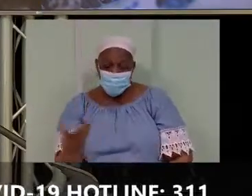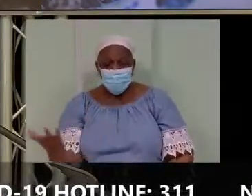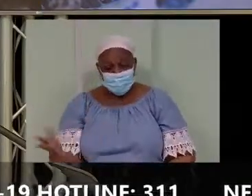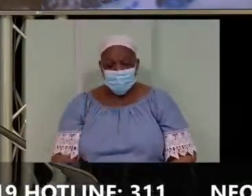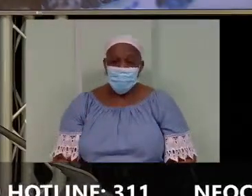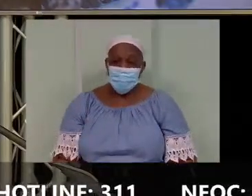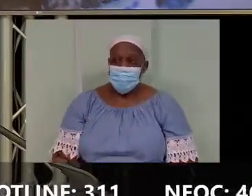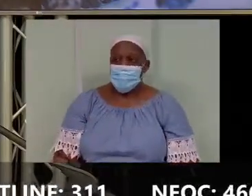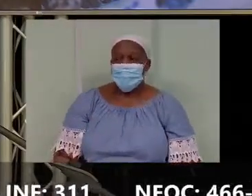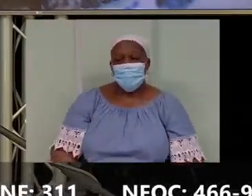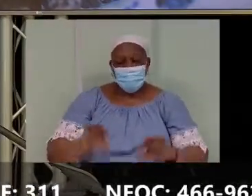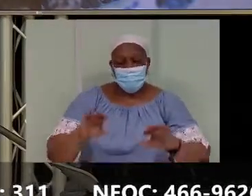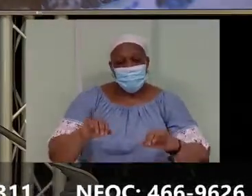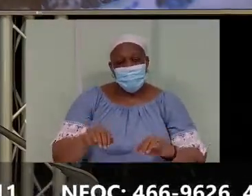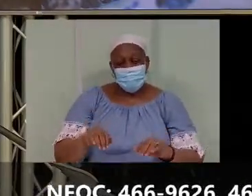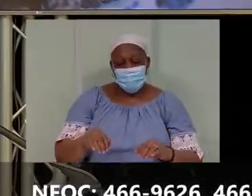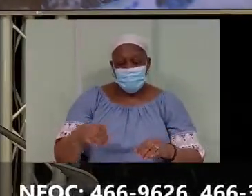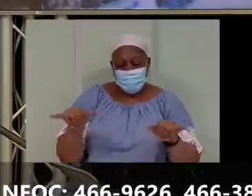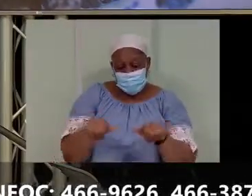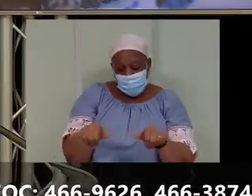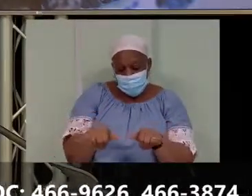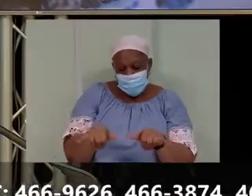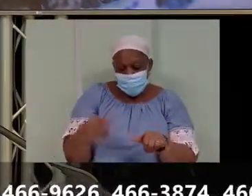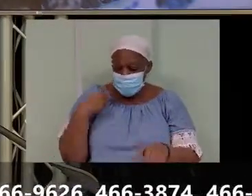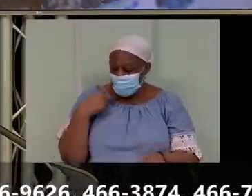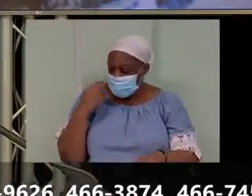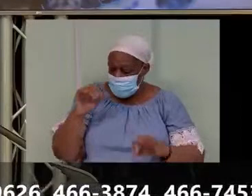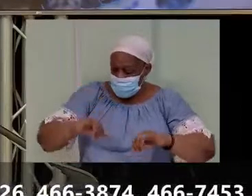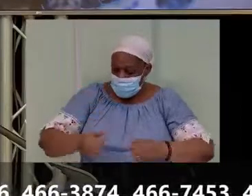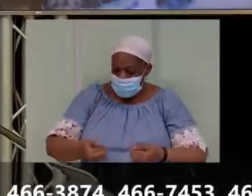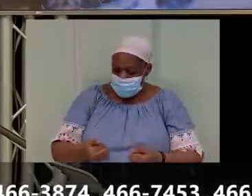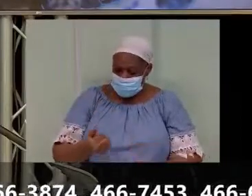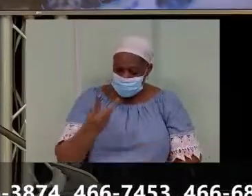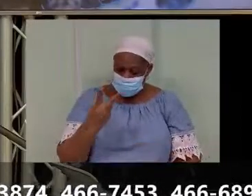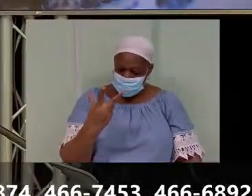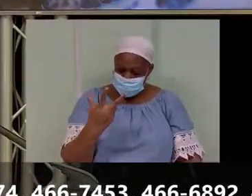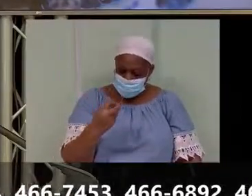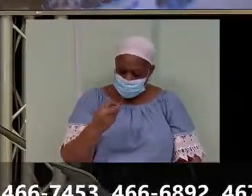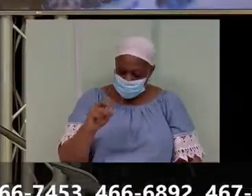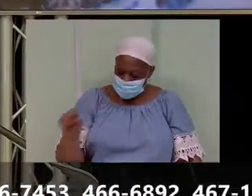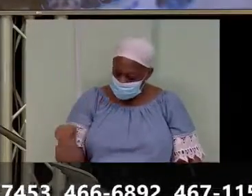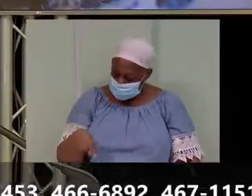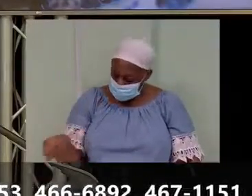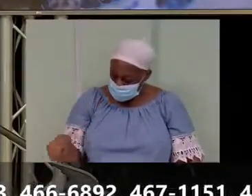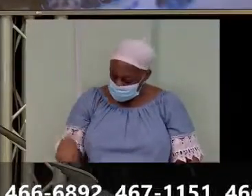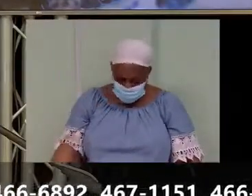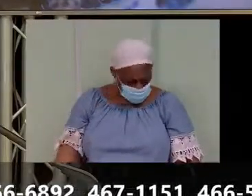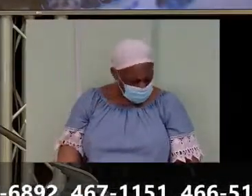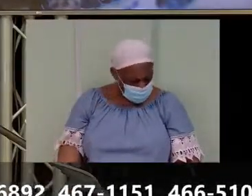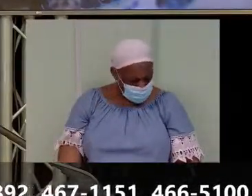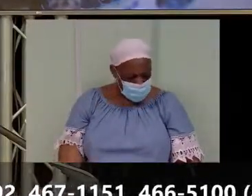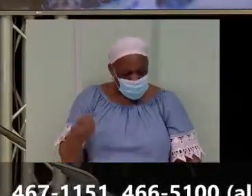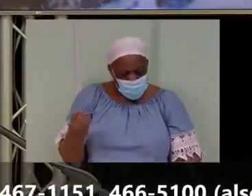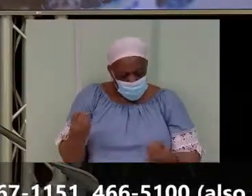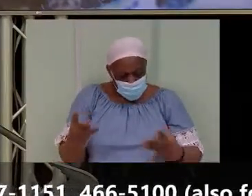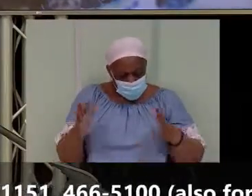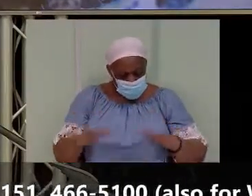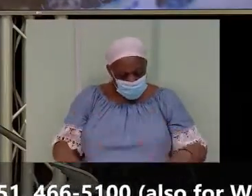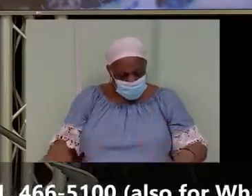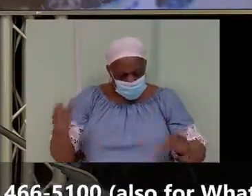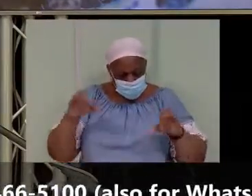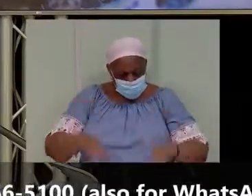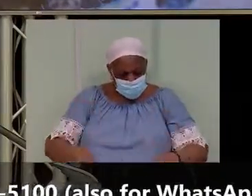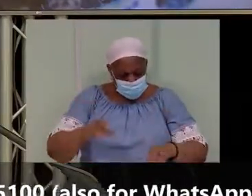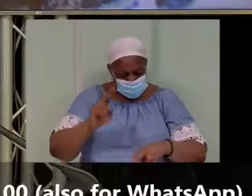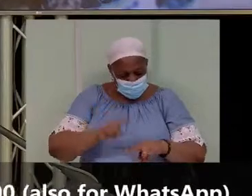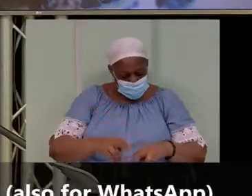many students are allowed in a particular room based on the square footage of that room. So